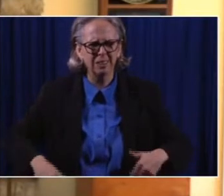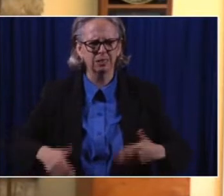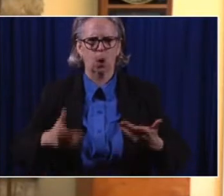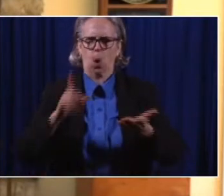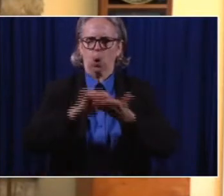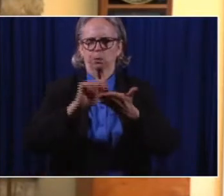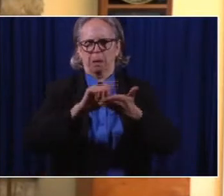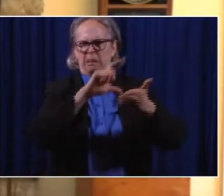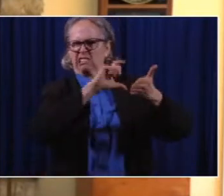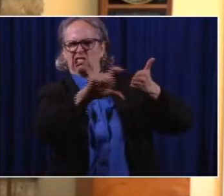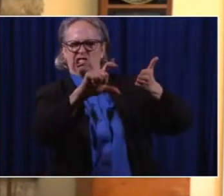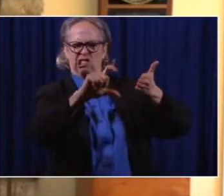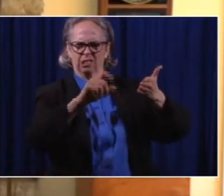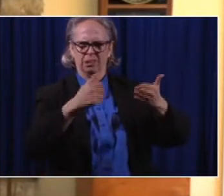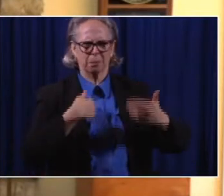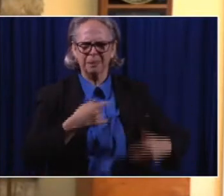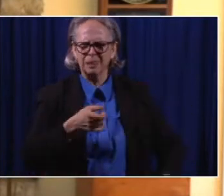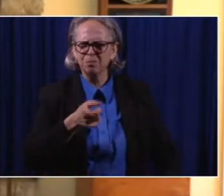to